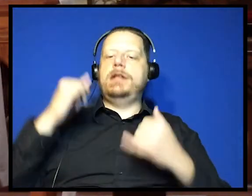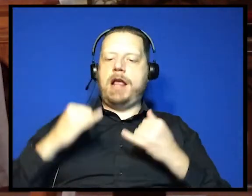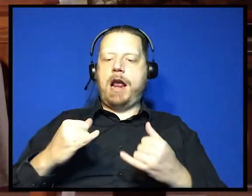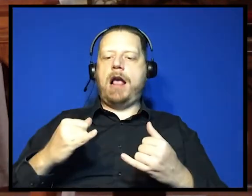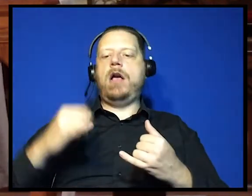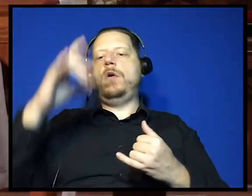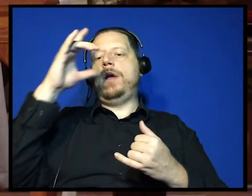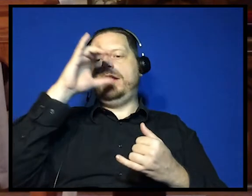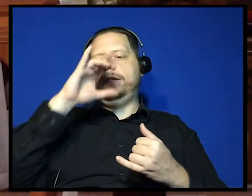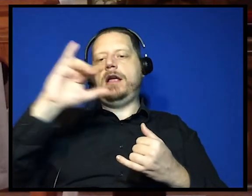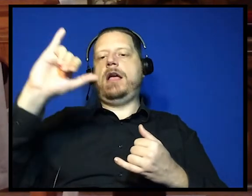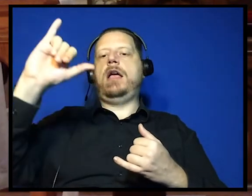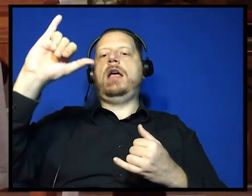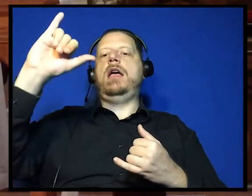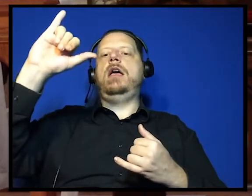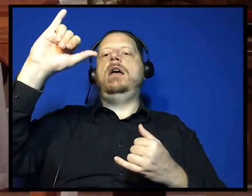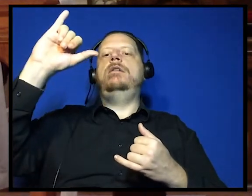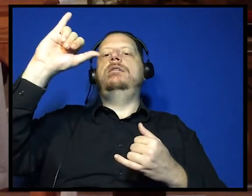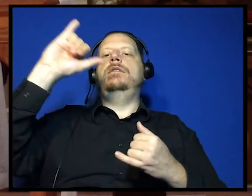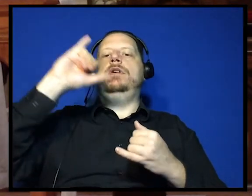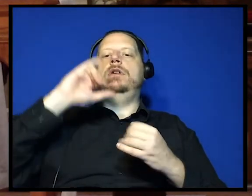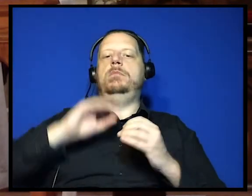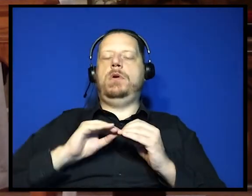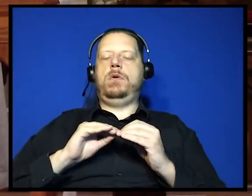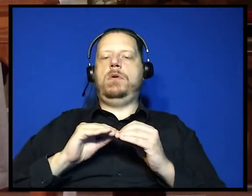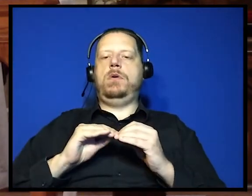forever, now and